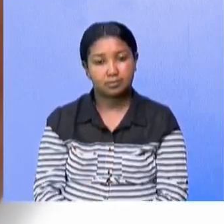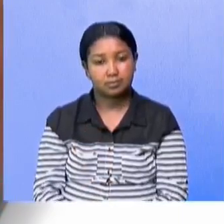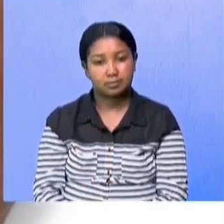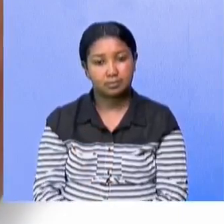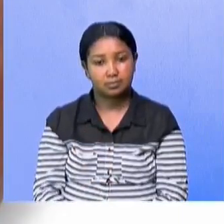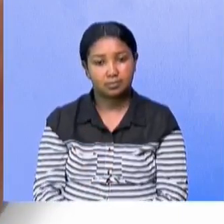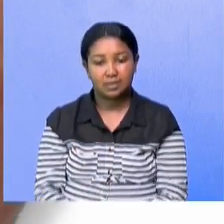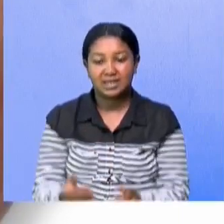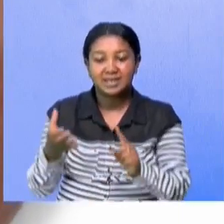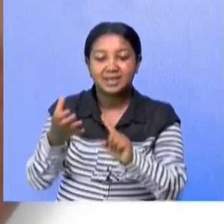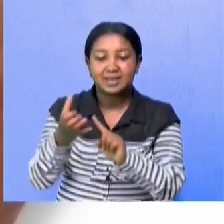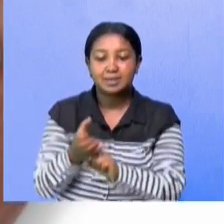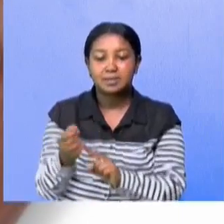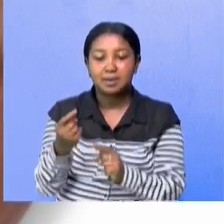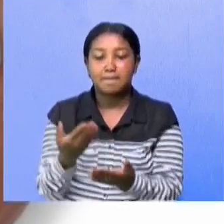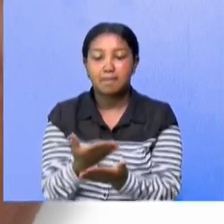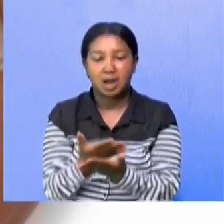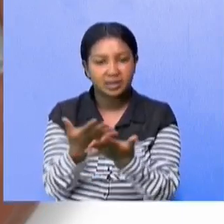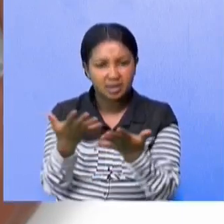the materials